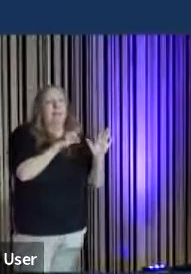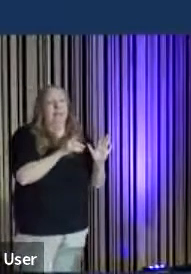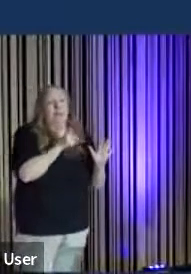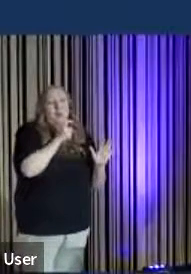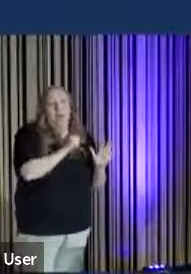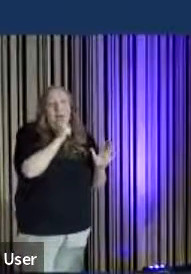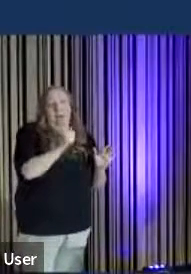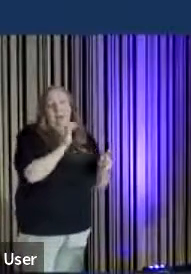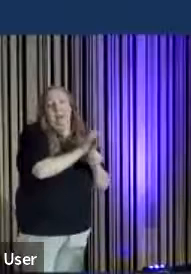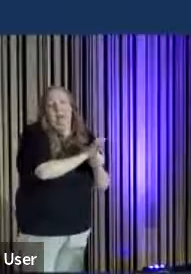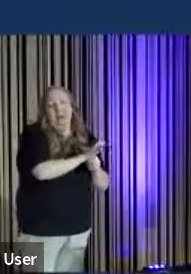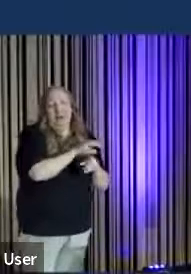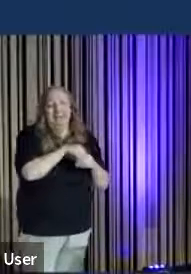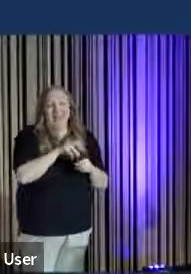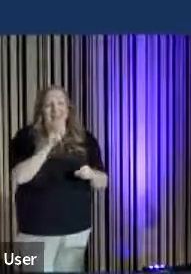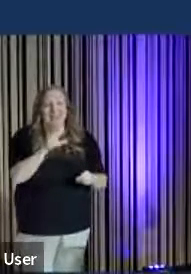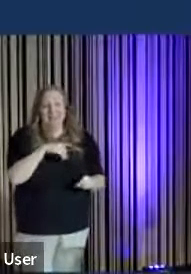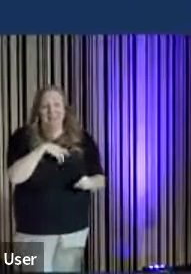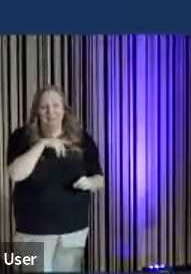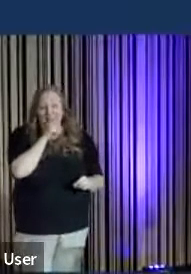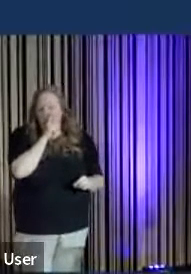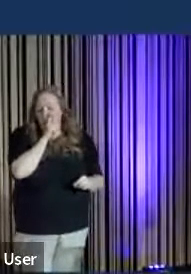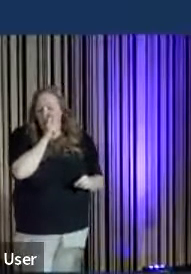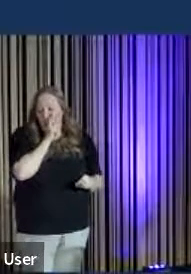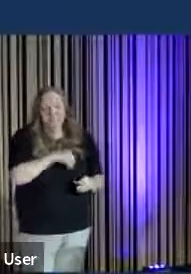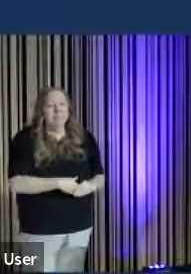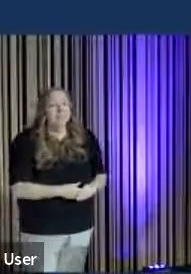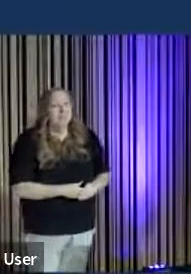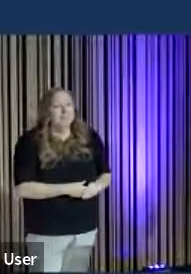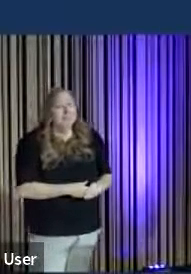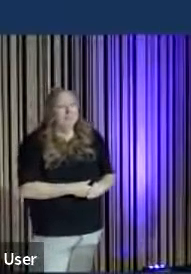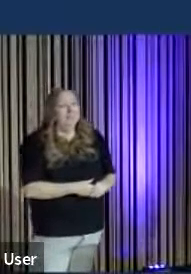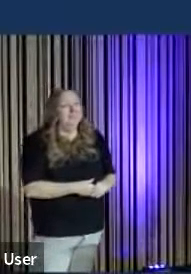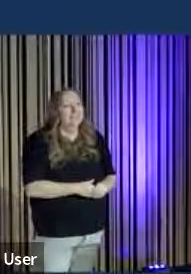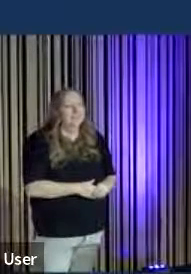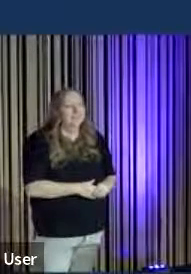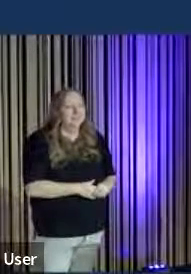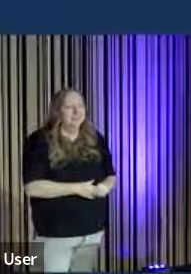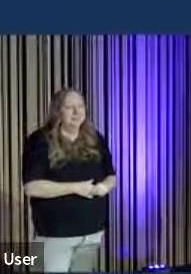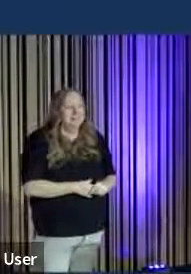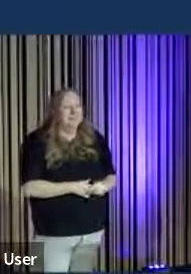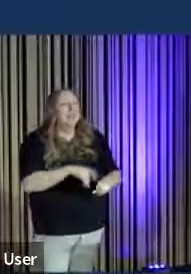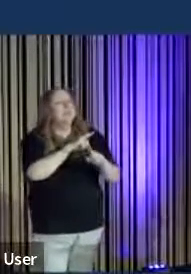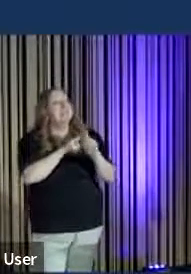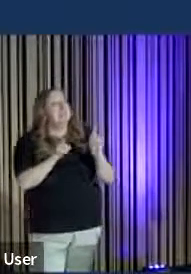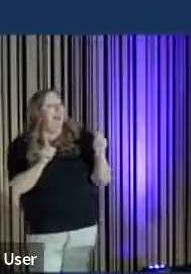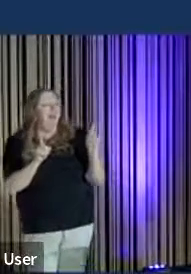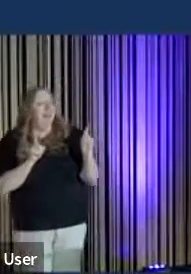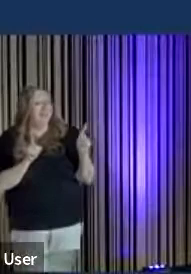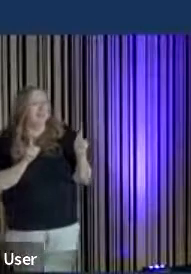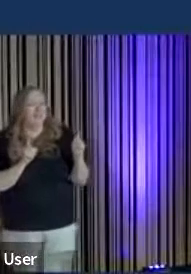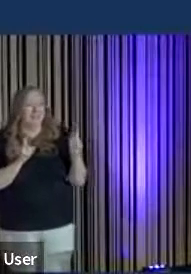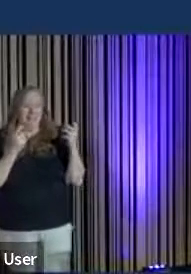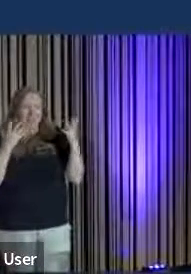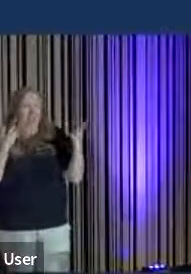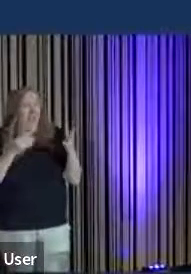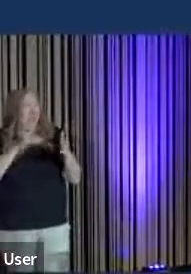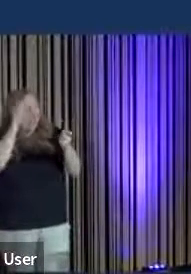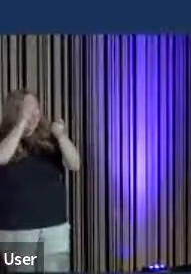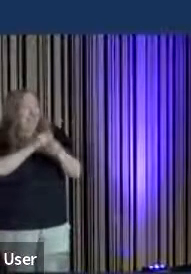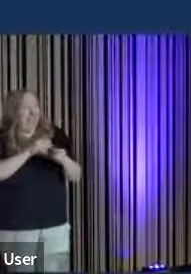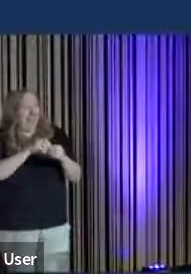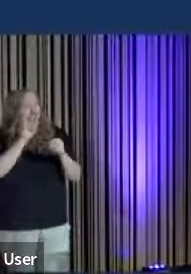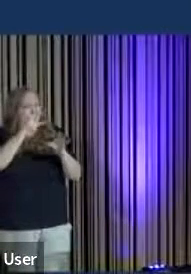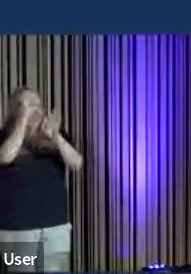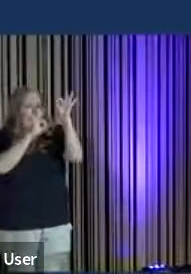in DC. But but you can see there's a lot of, you know, detail in this sort of plot. And